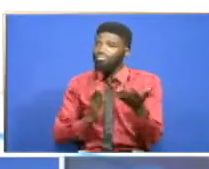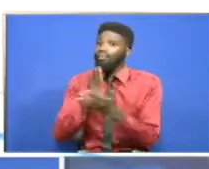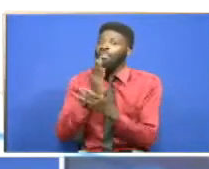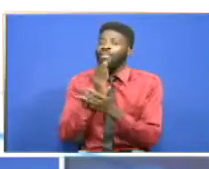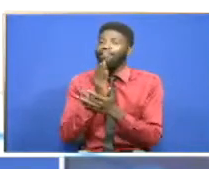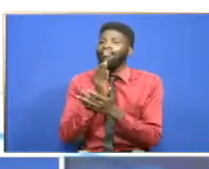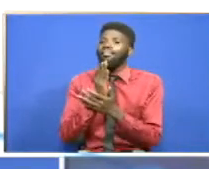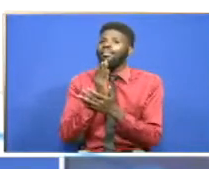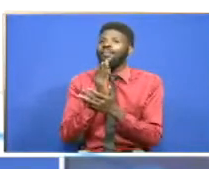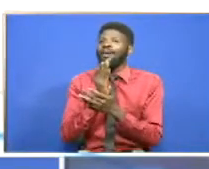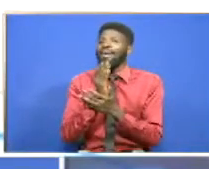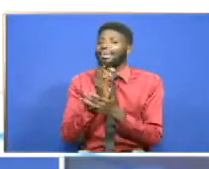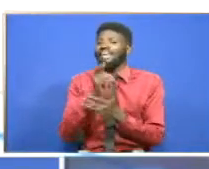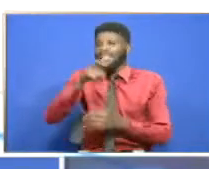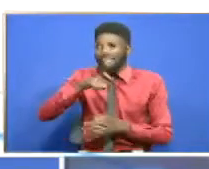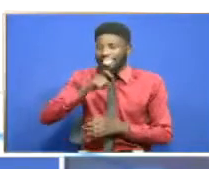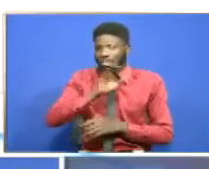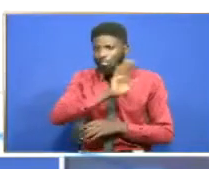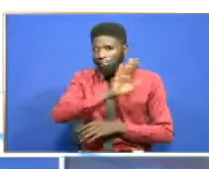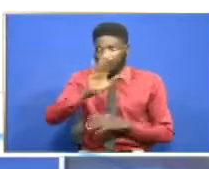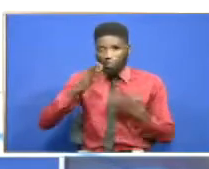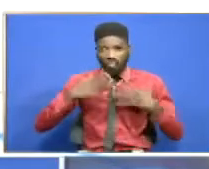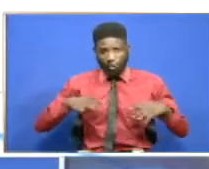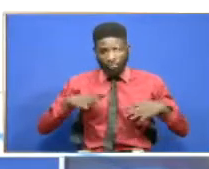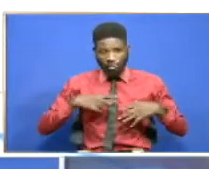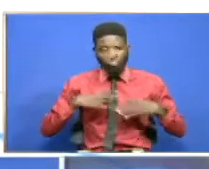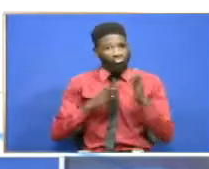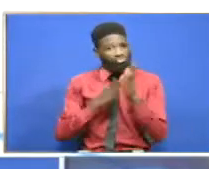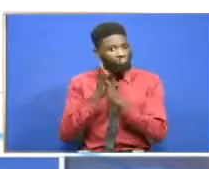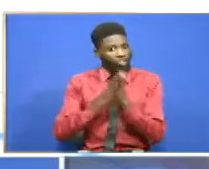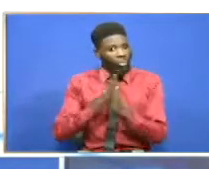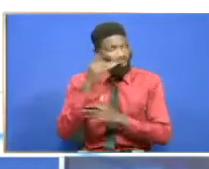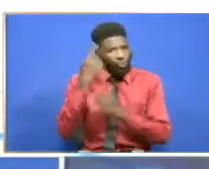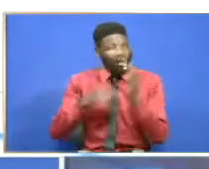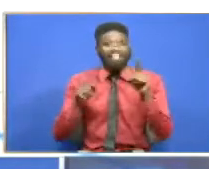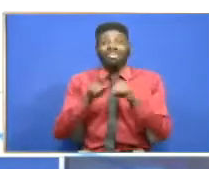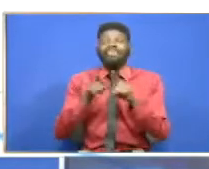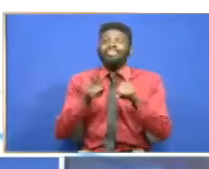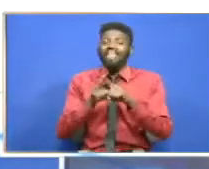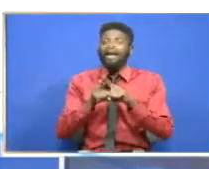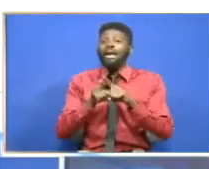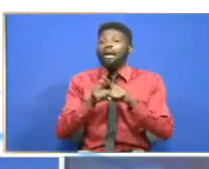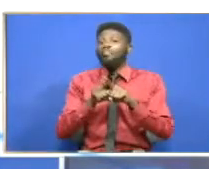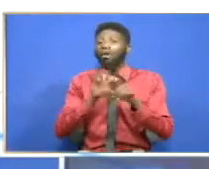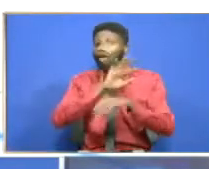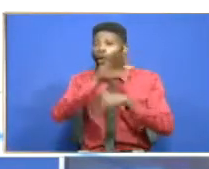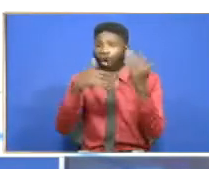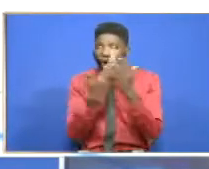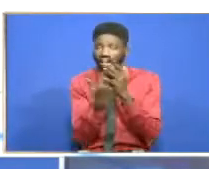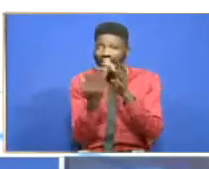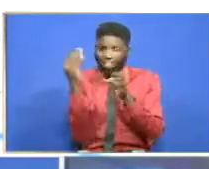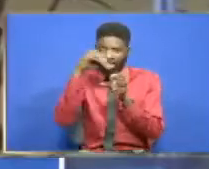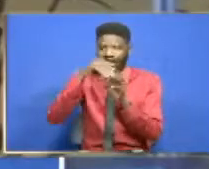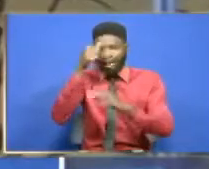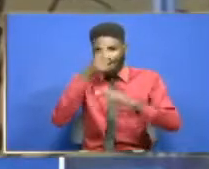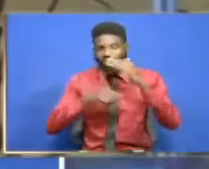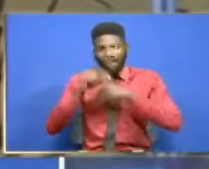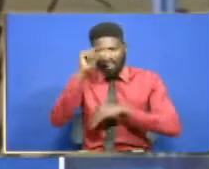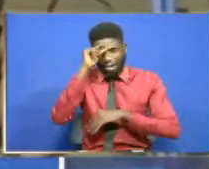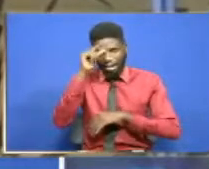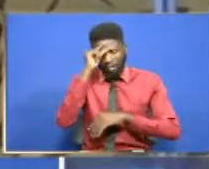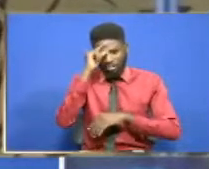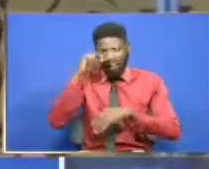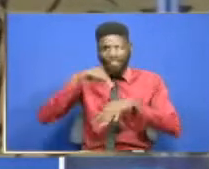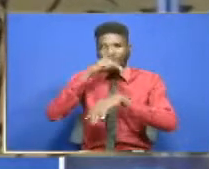and aspirations, and a government that is national, democratic, and development. They also